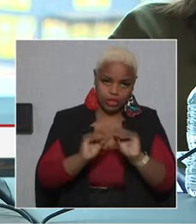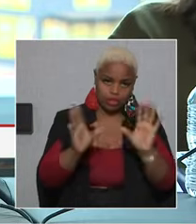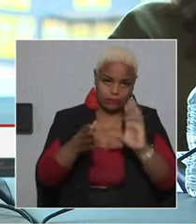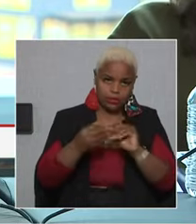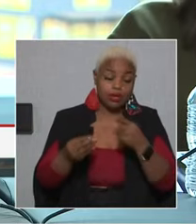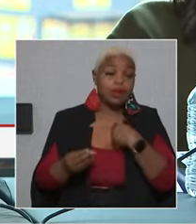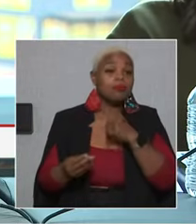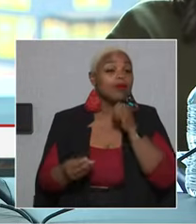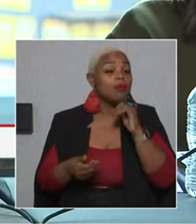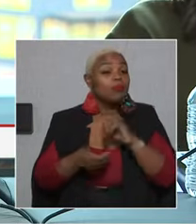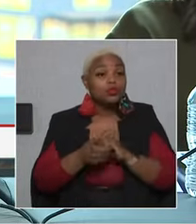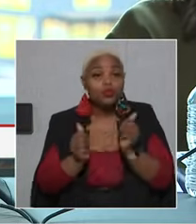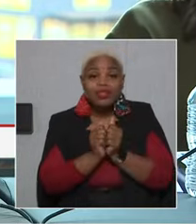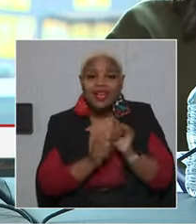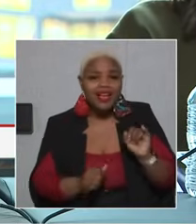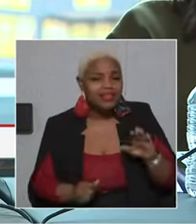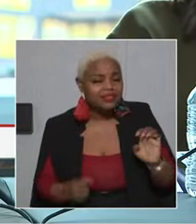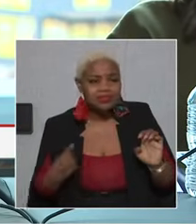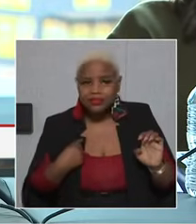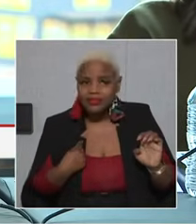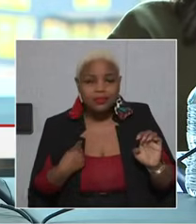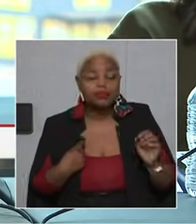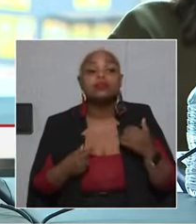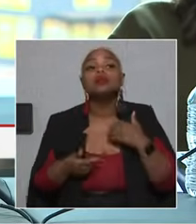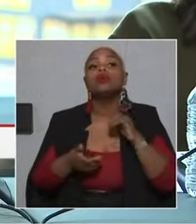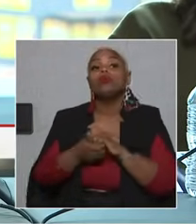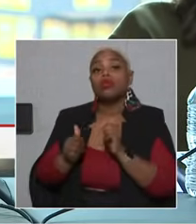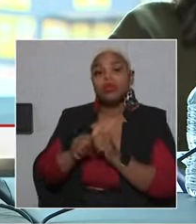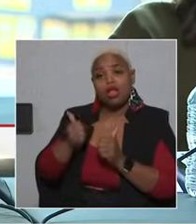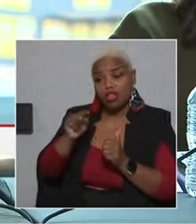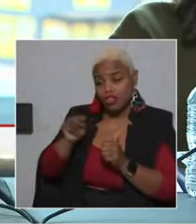and the way that is designed and created, I think, has helped